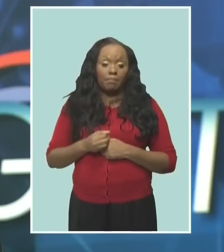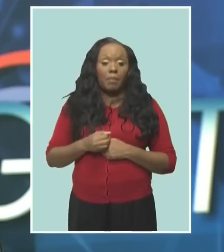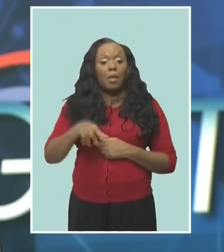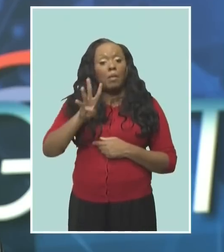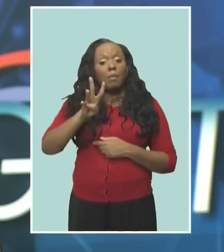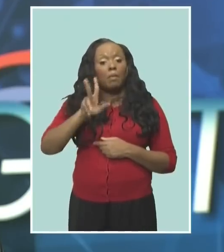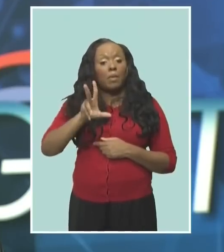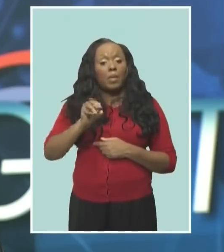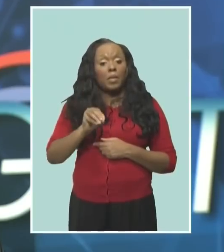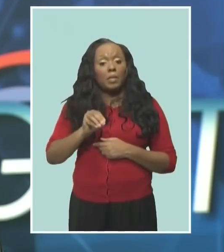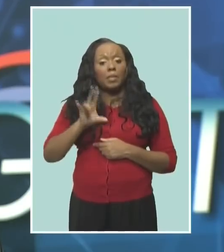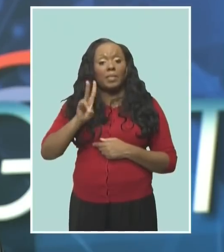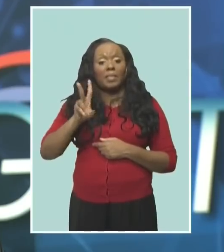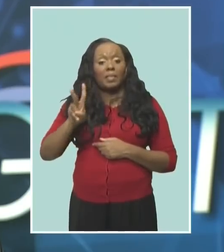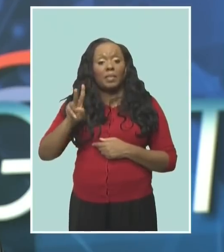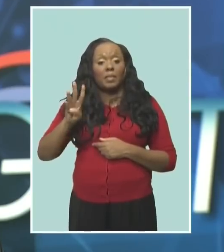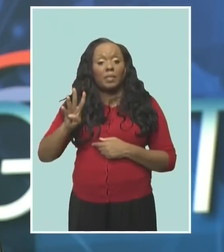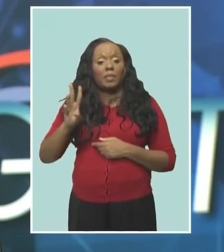430-7242 or